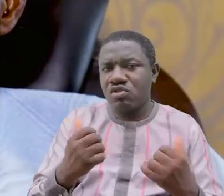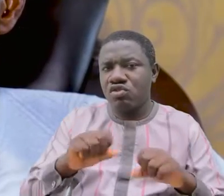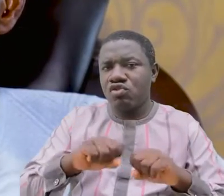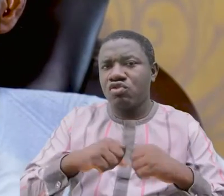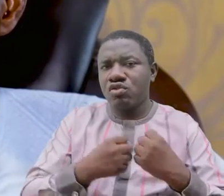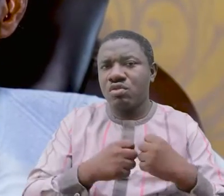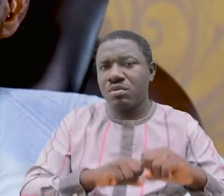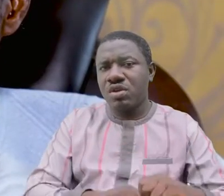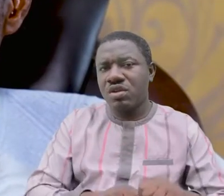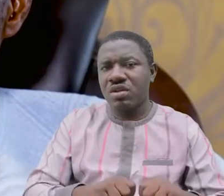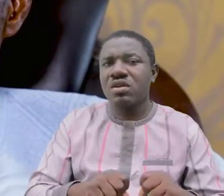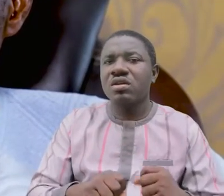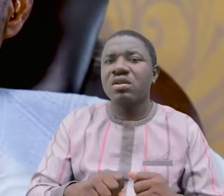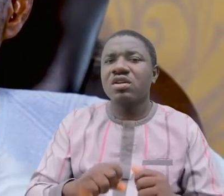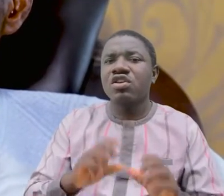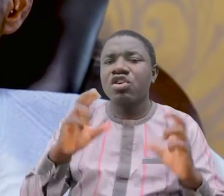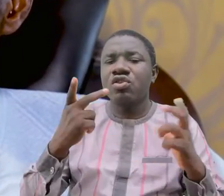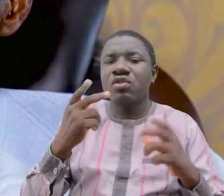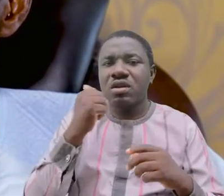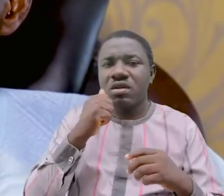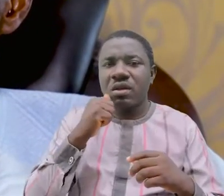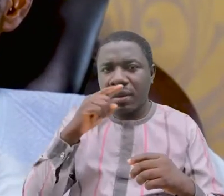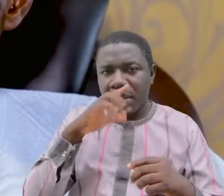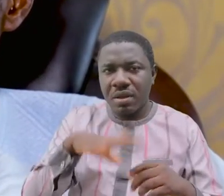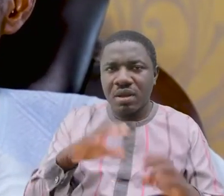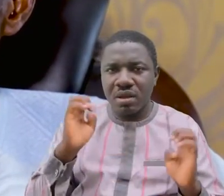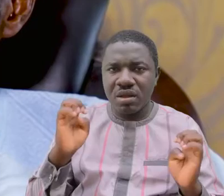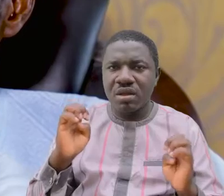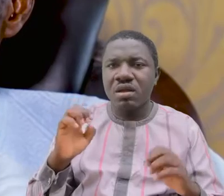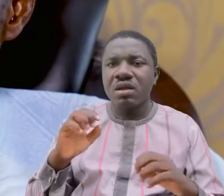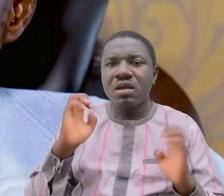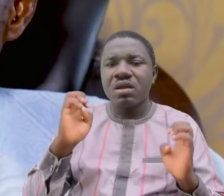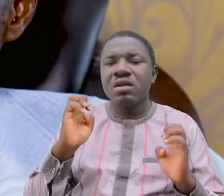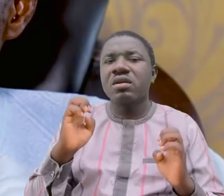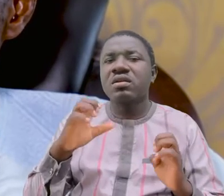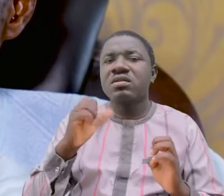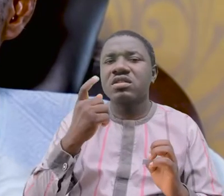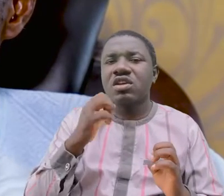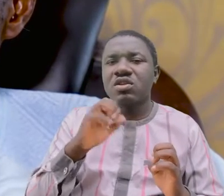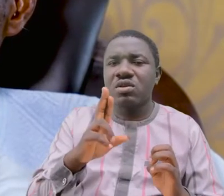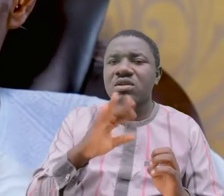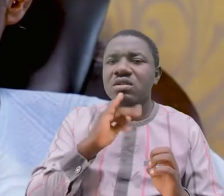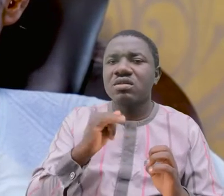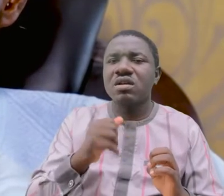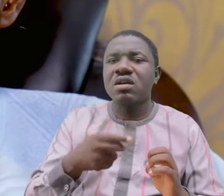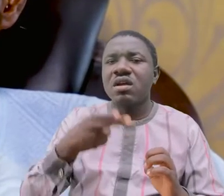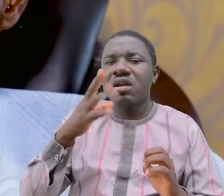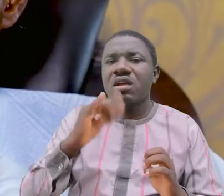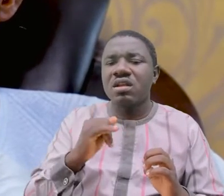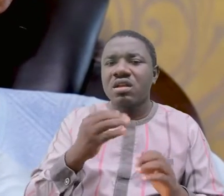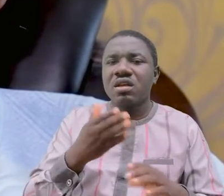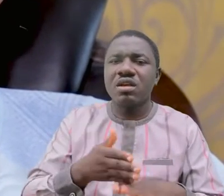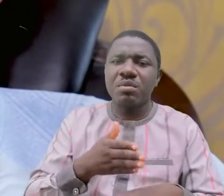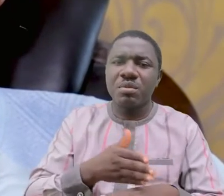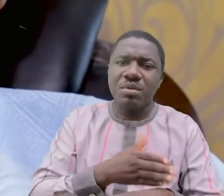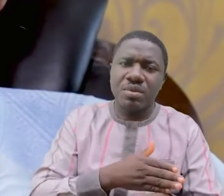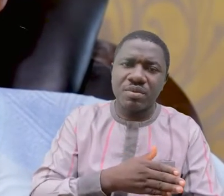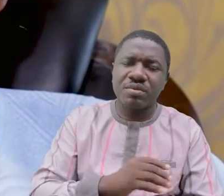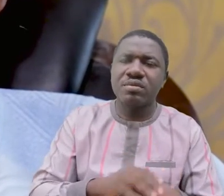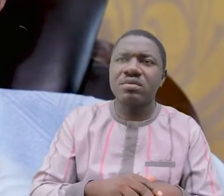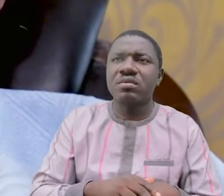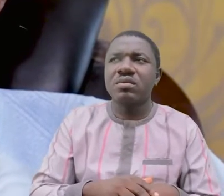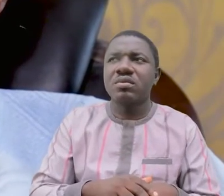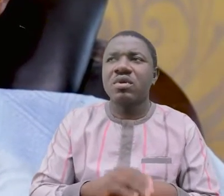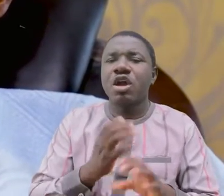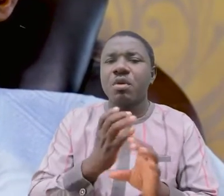with the coming of social protection, this issue of girl child or education in the education sector was highly